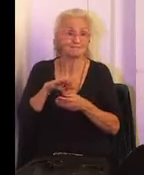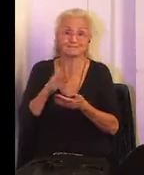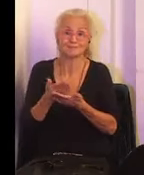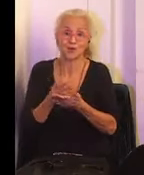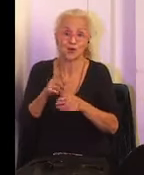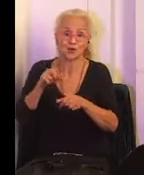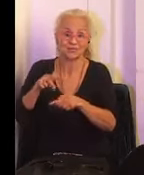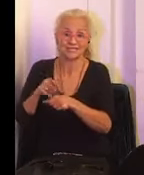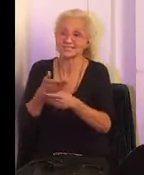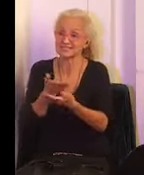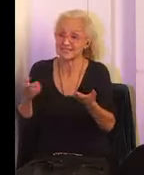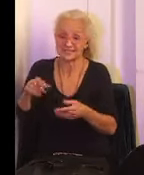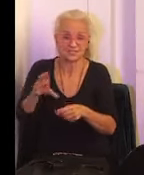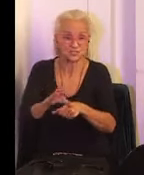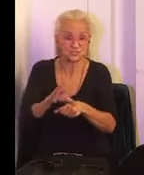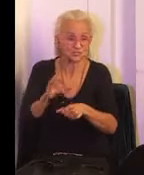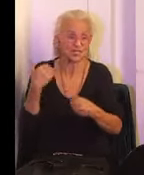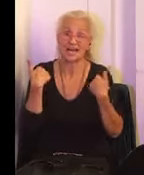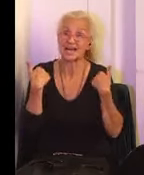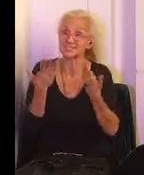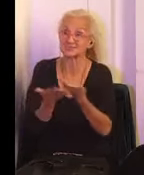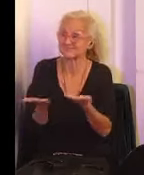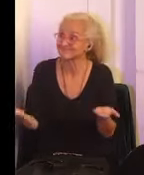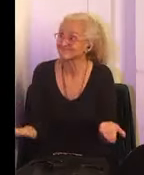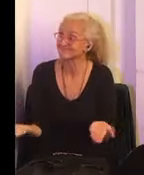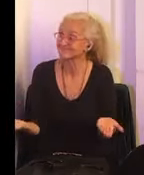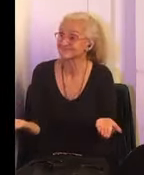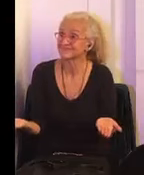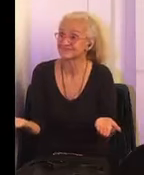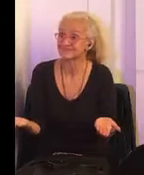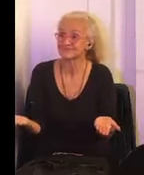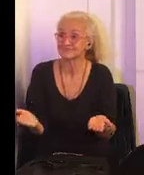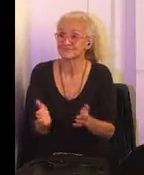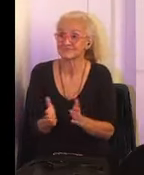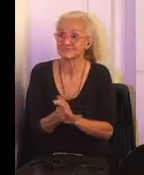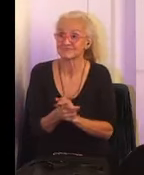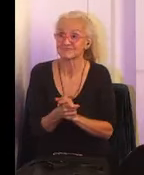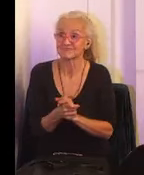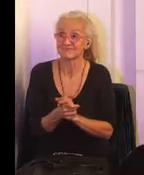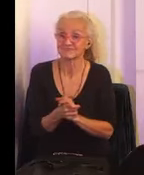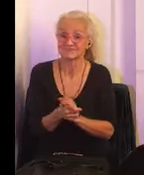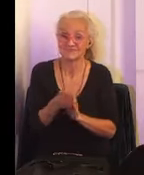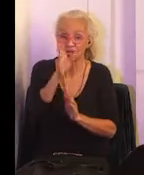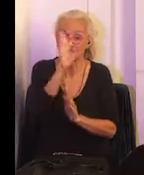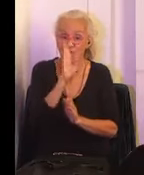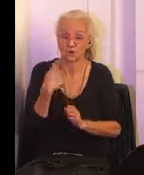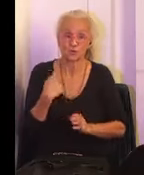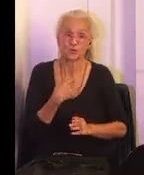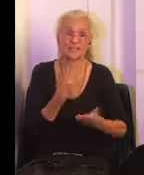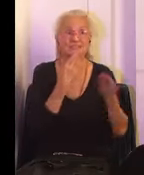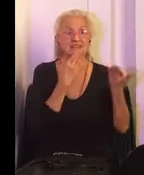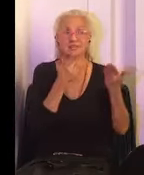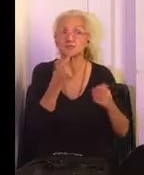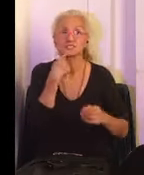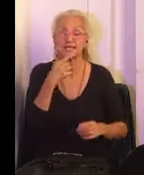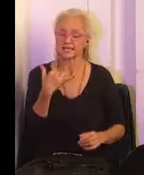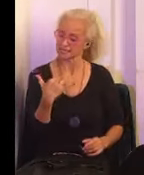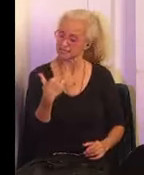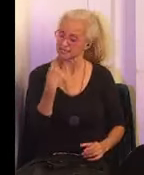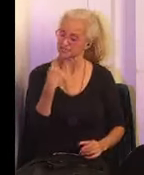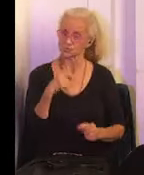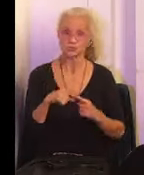that this church has. God, we thank you just for saying yes to